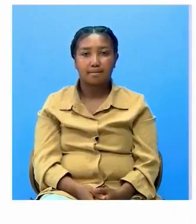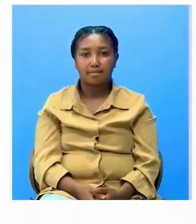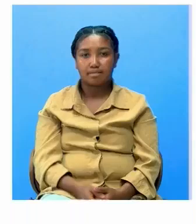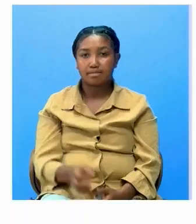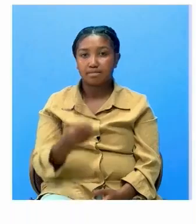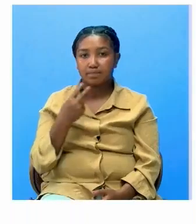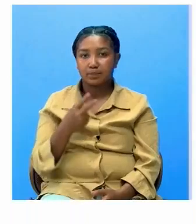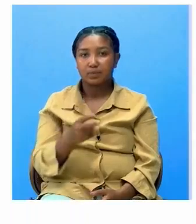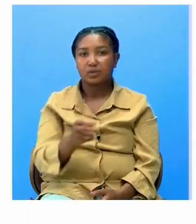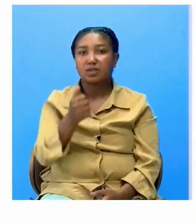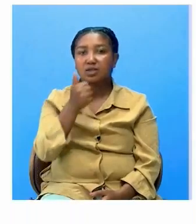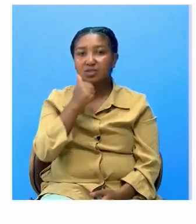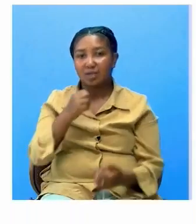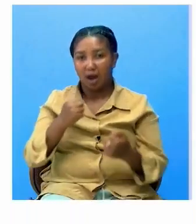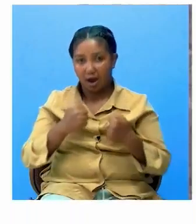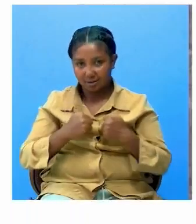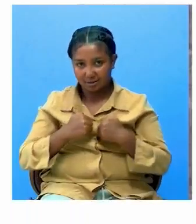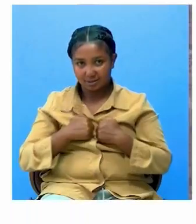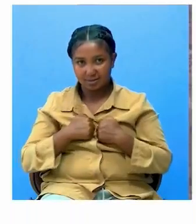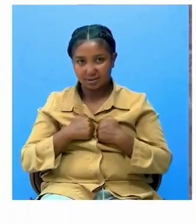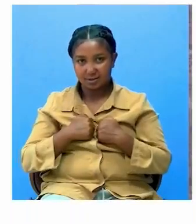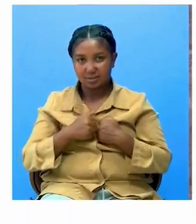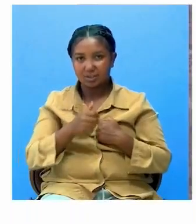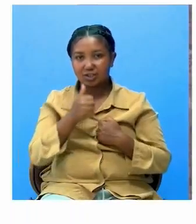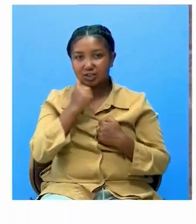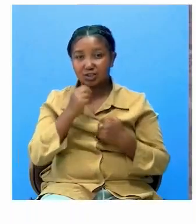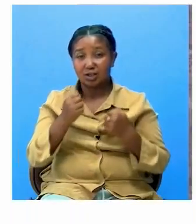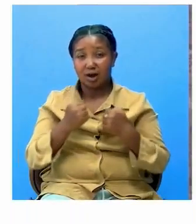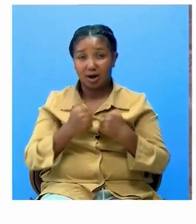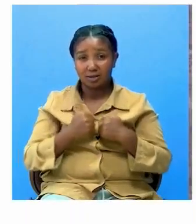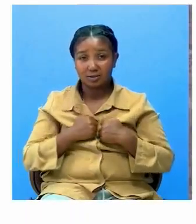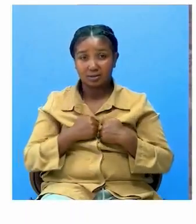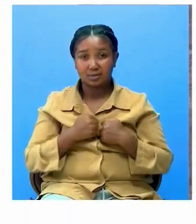Here, she has